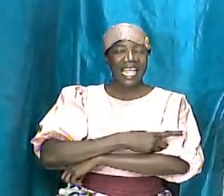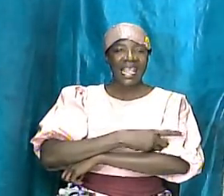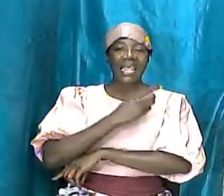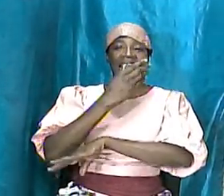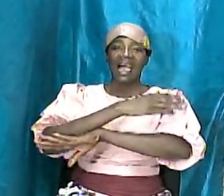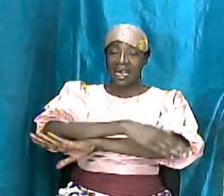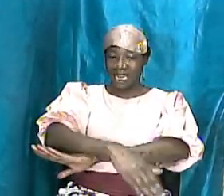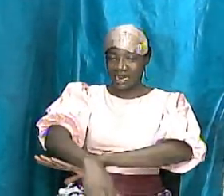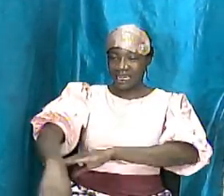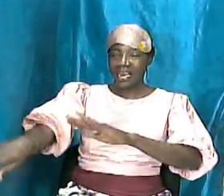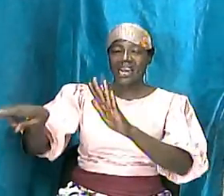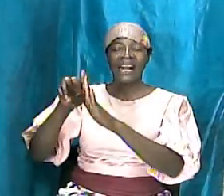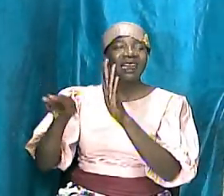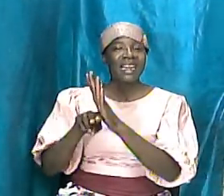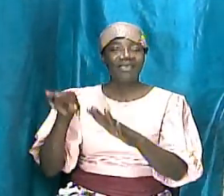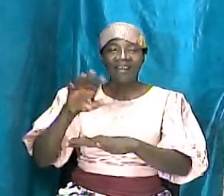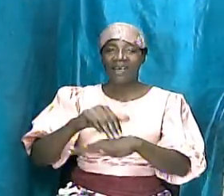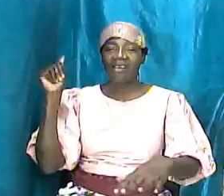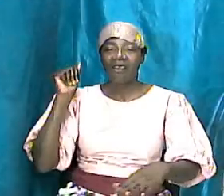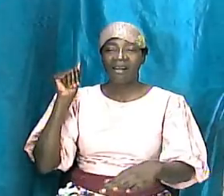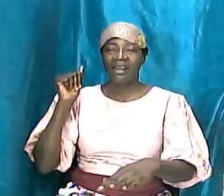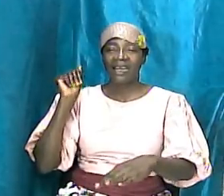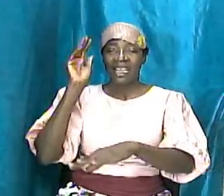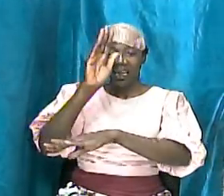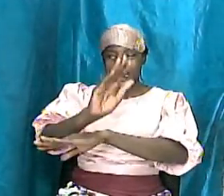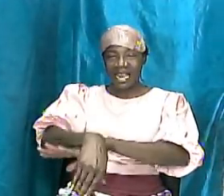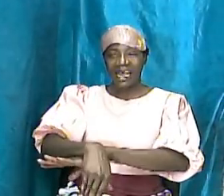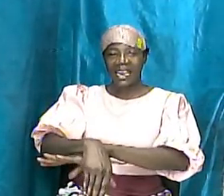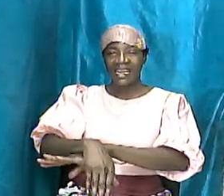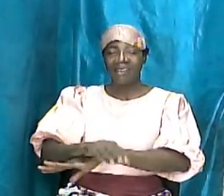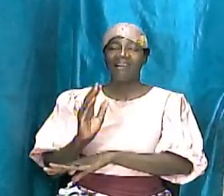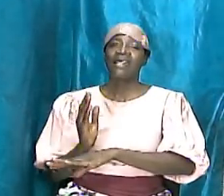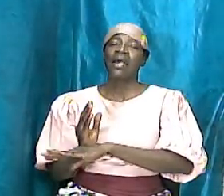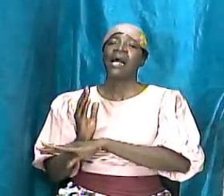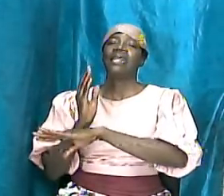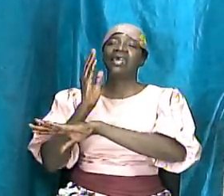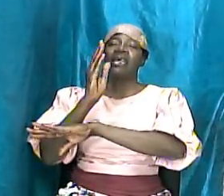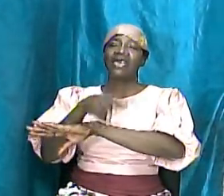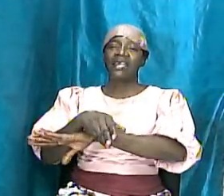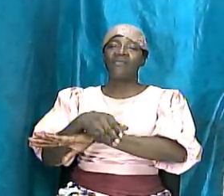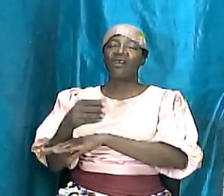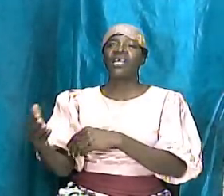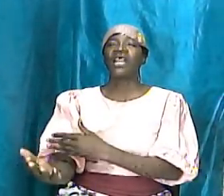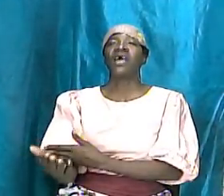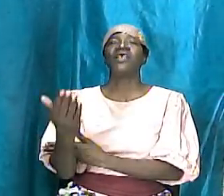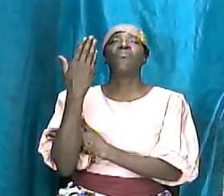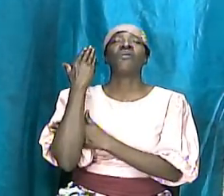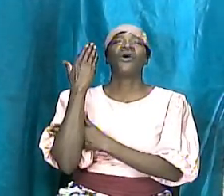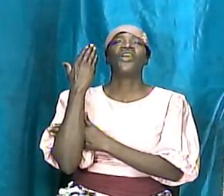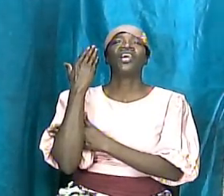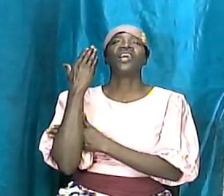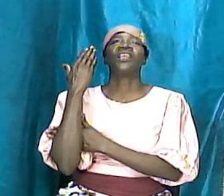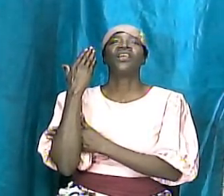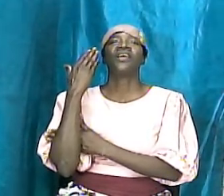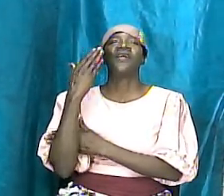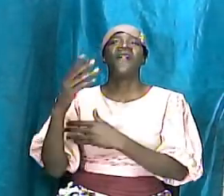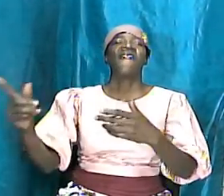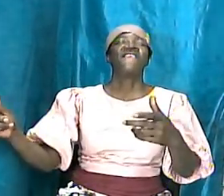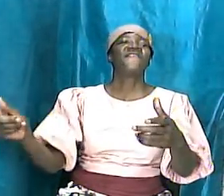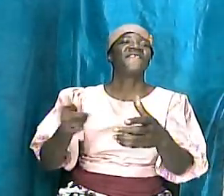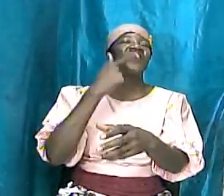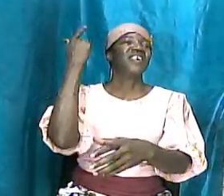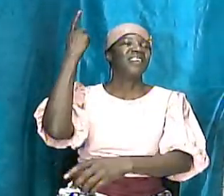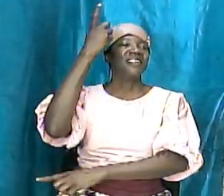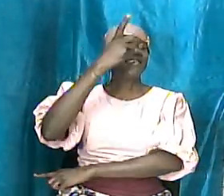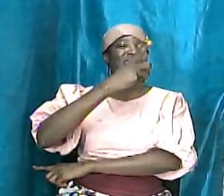he called night. And the evening and the morning were the first